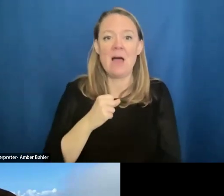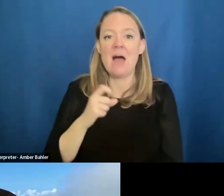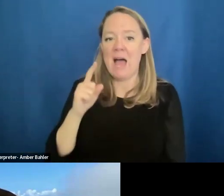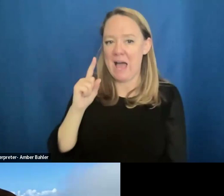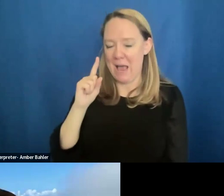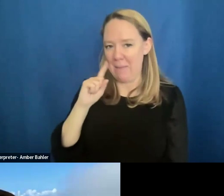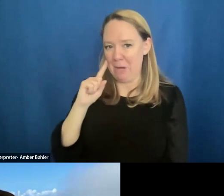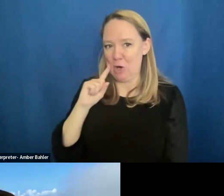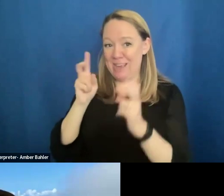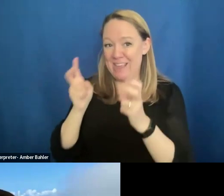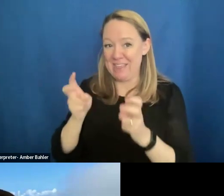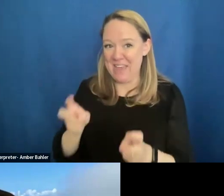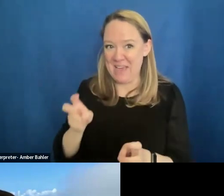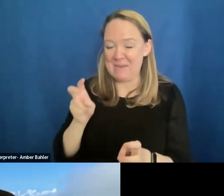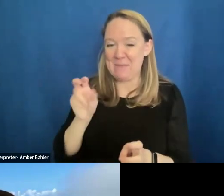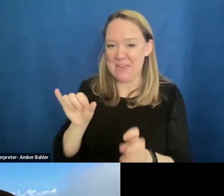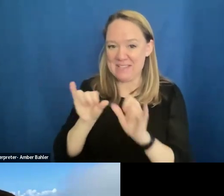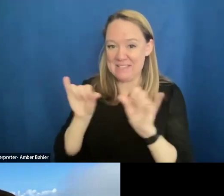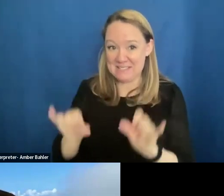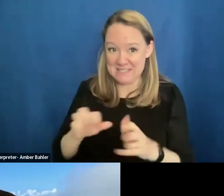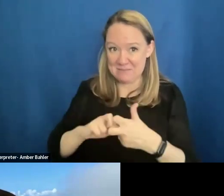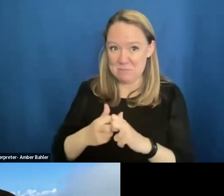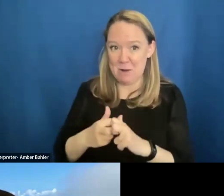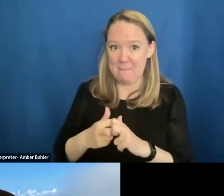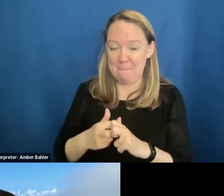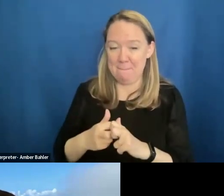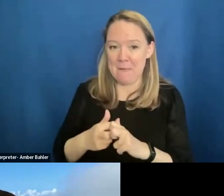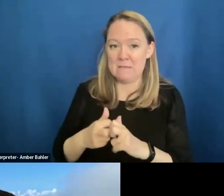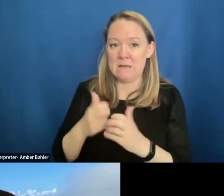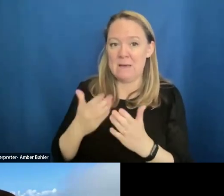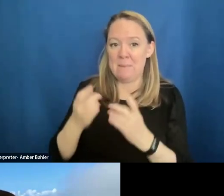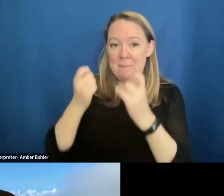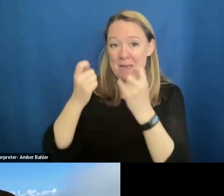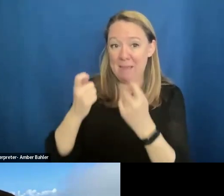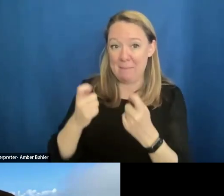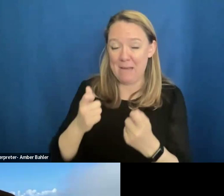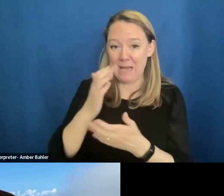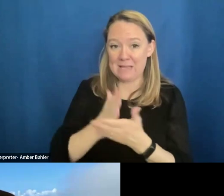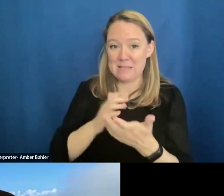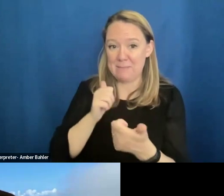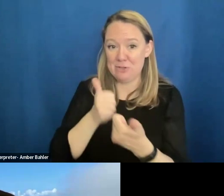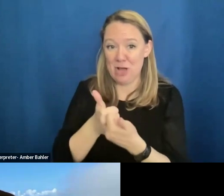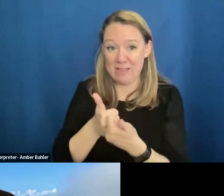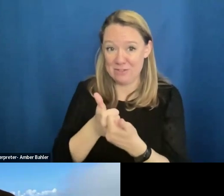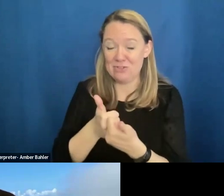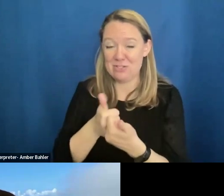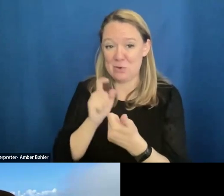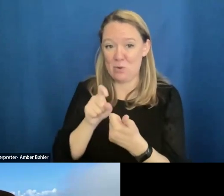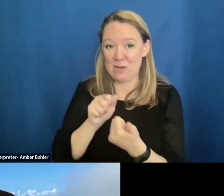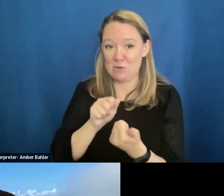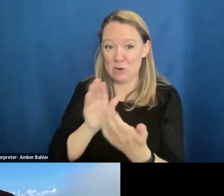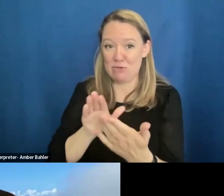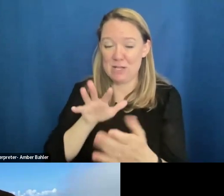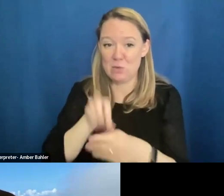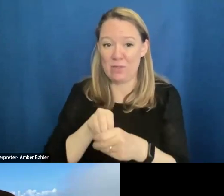systems problem and maybe illuminating some of those challenges that we need to address in our